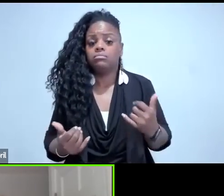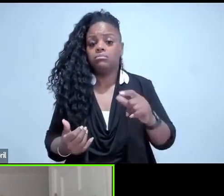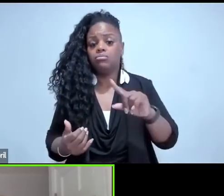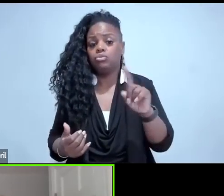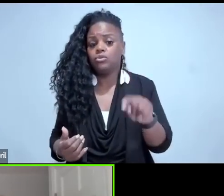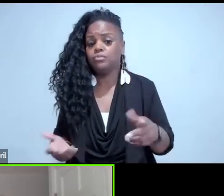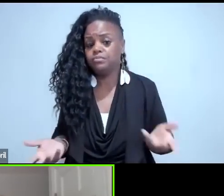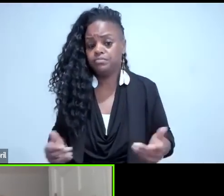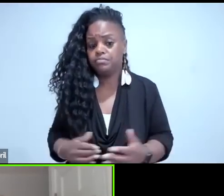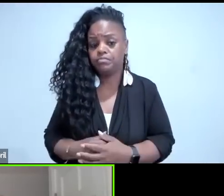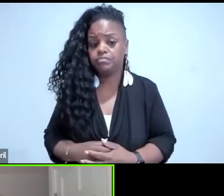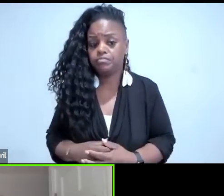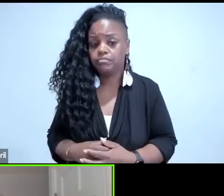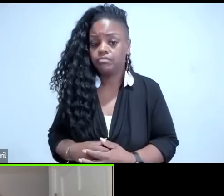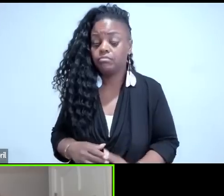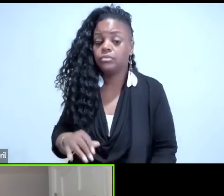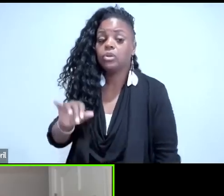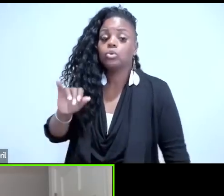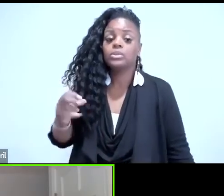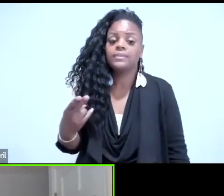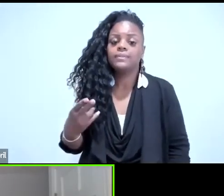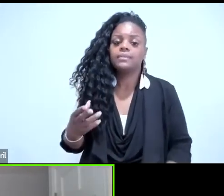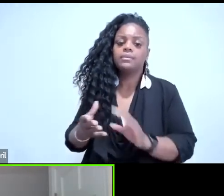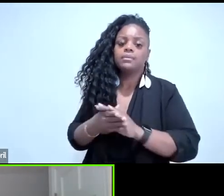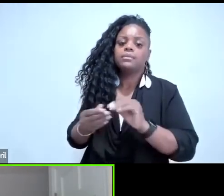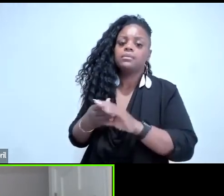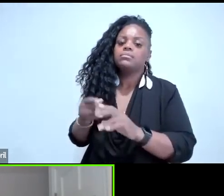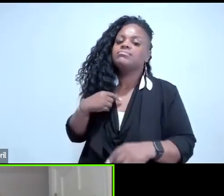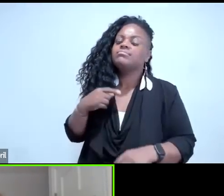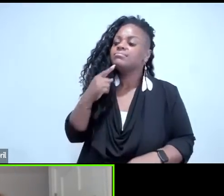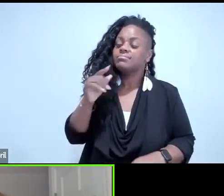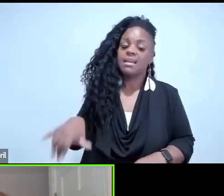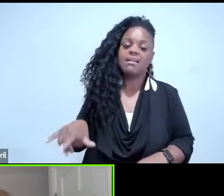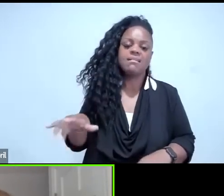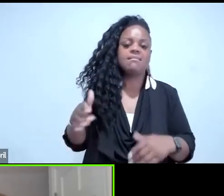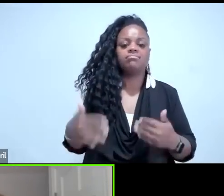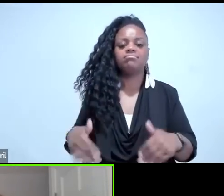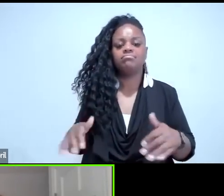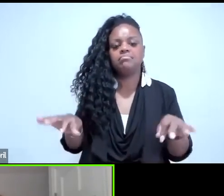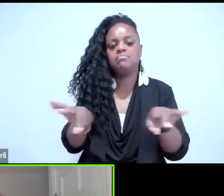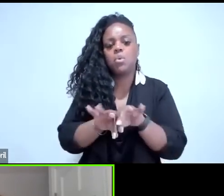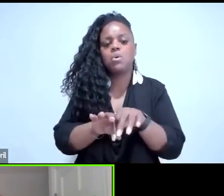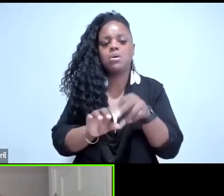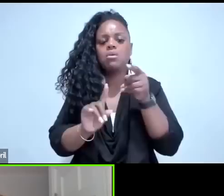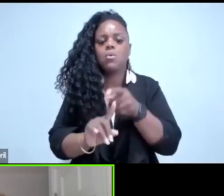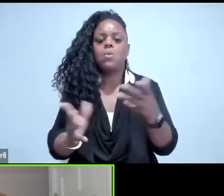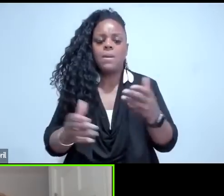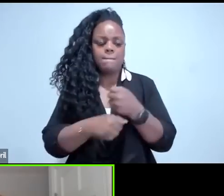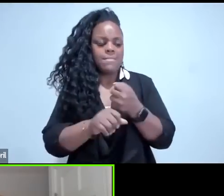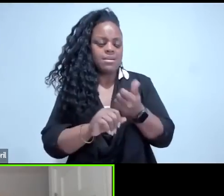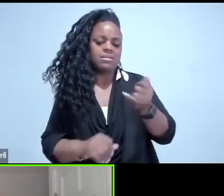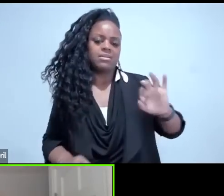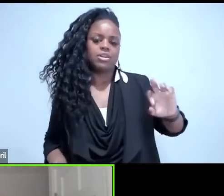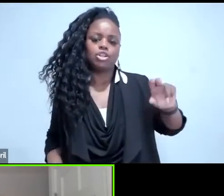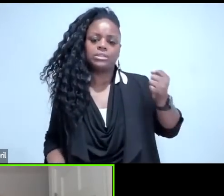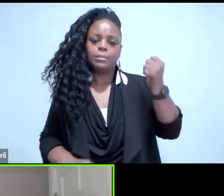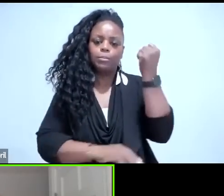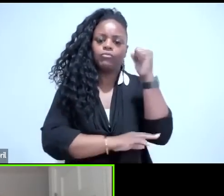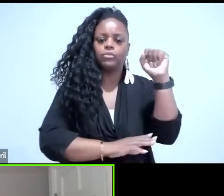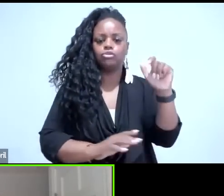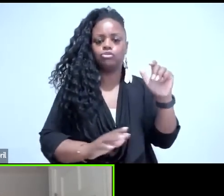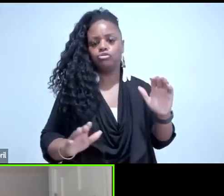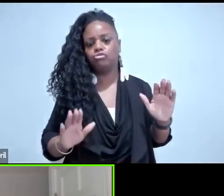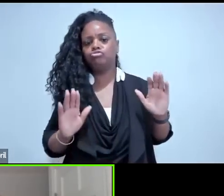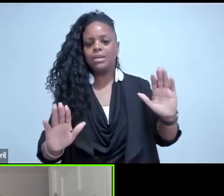about what made the 1930s movement the great leap forward that it became. And it was a courageous decision by